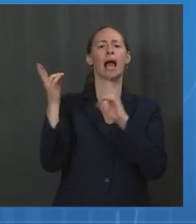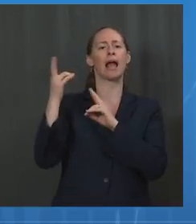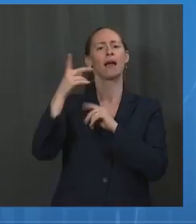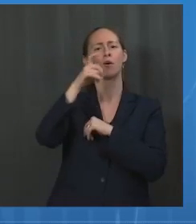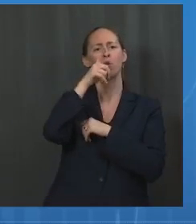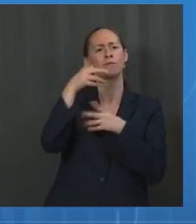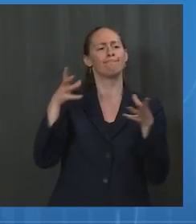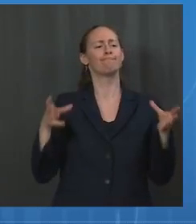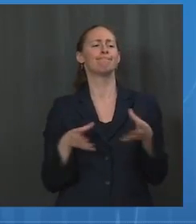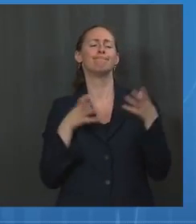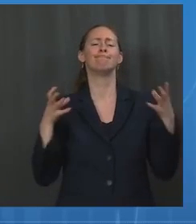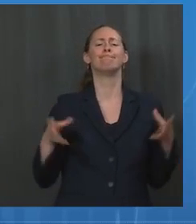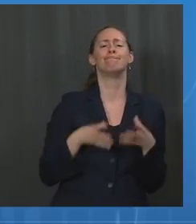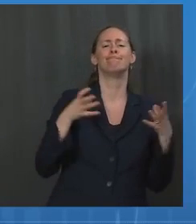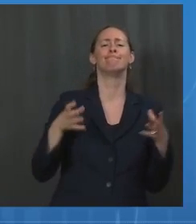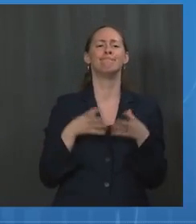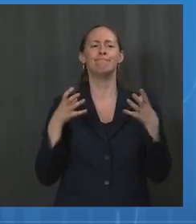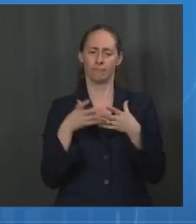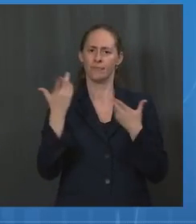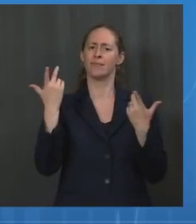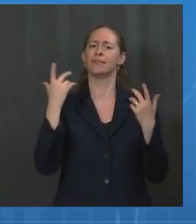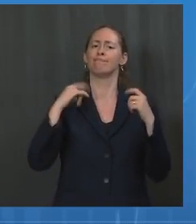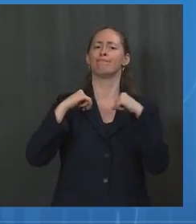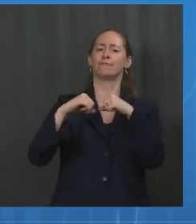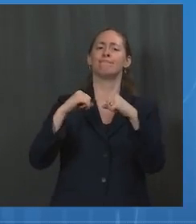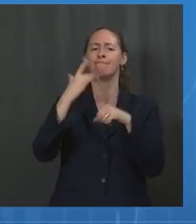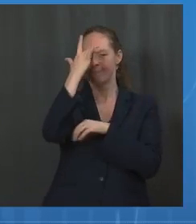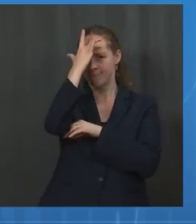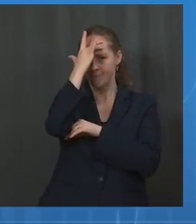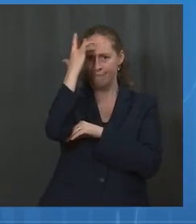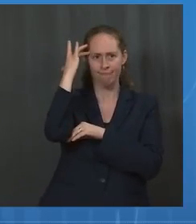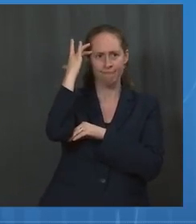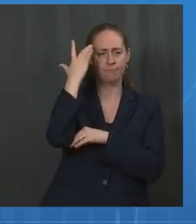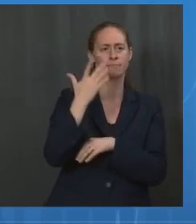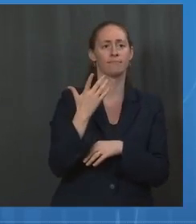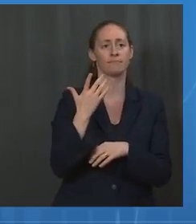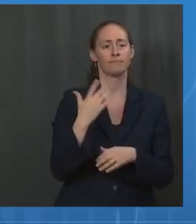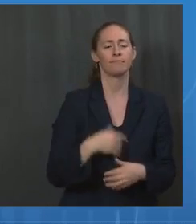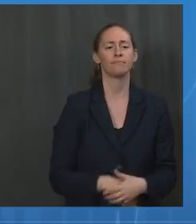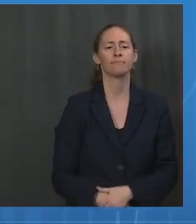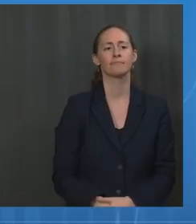adolescent. Some of them actually may be especially vulnerable to